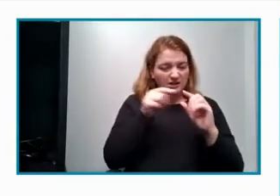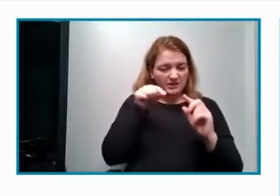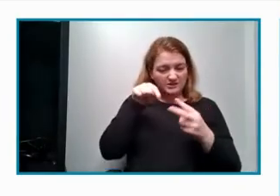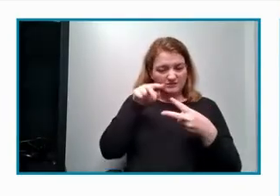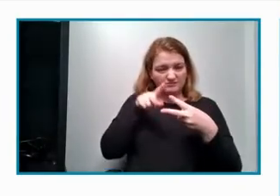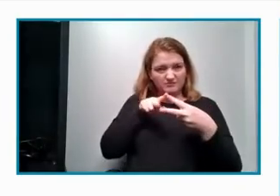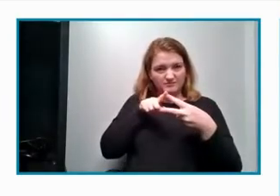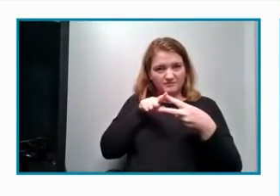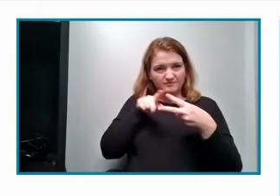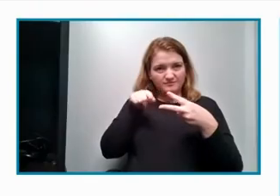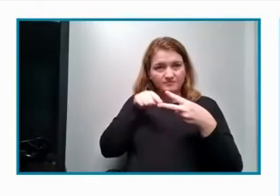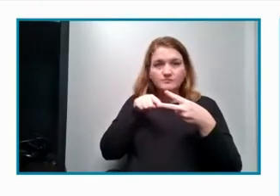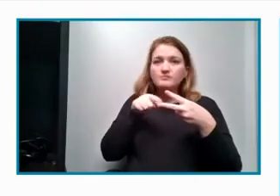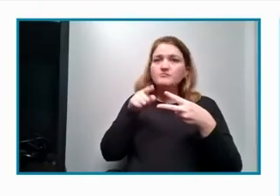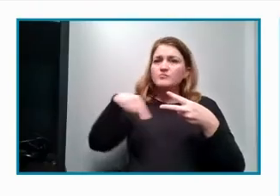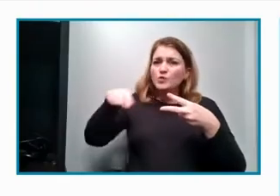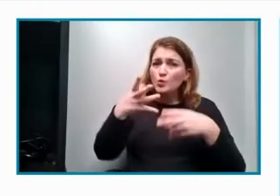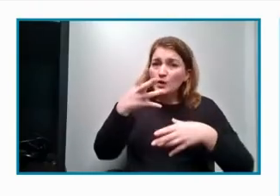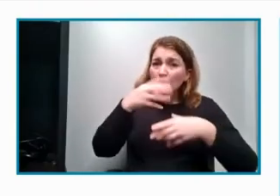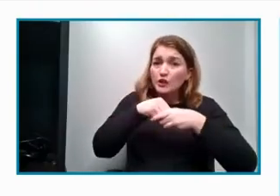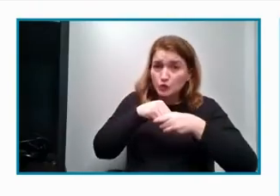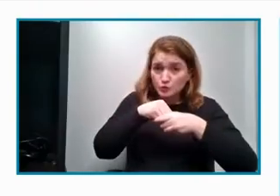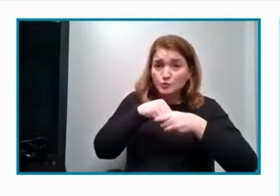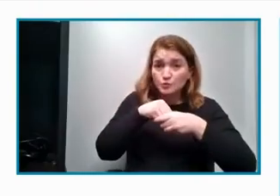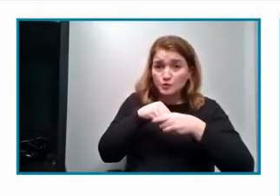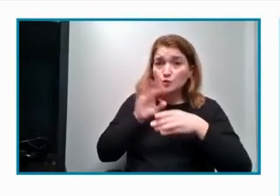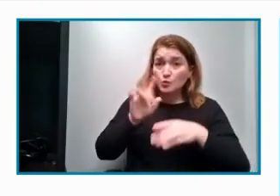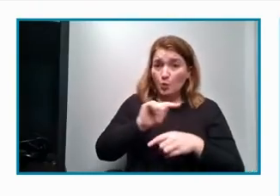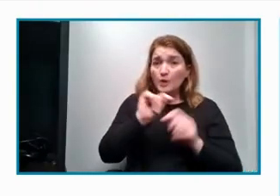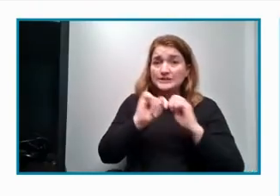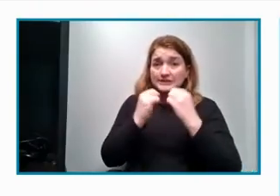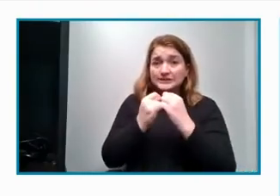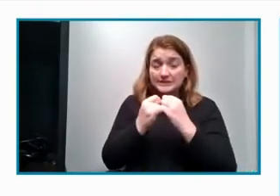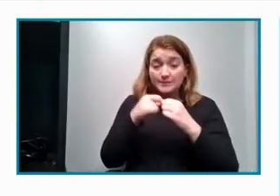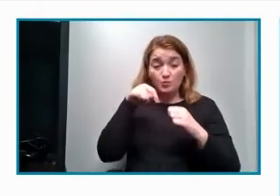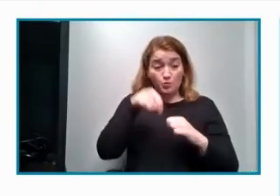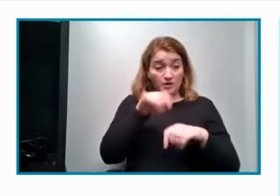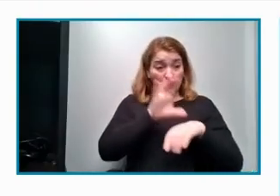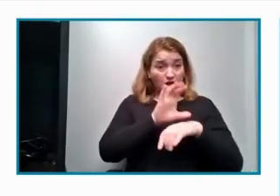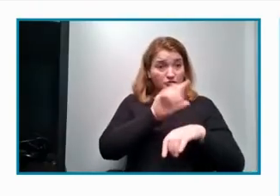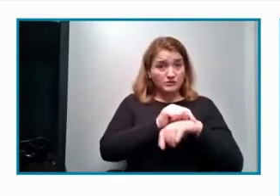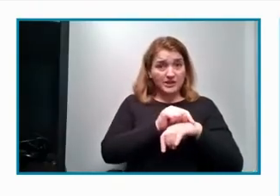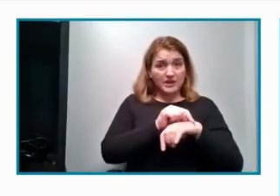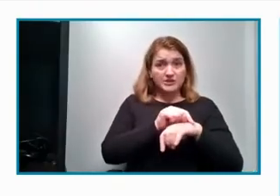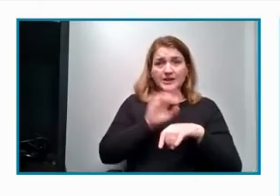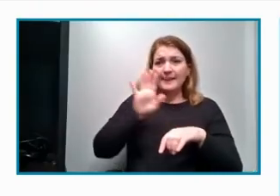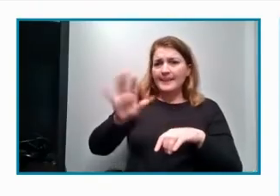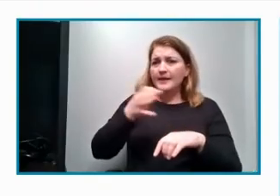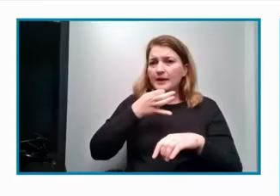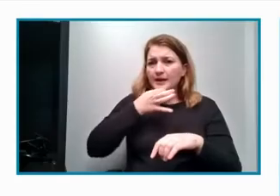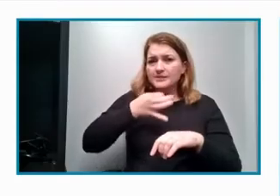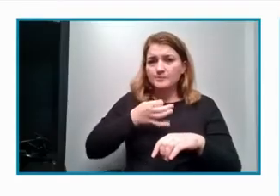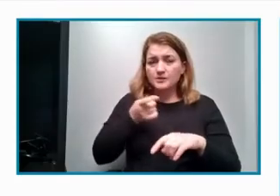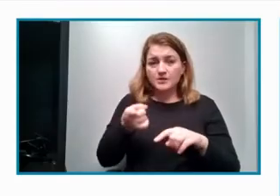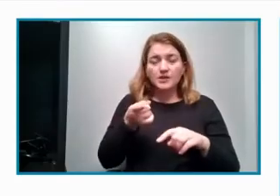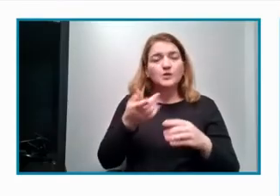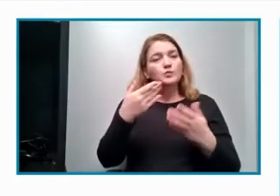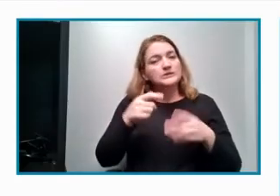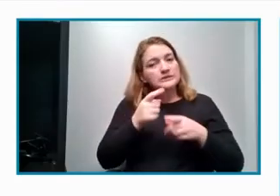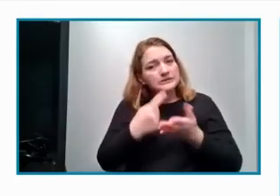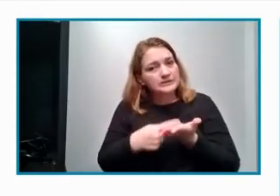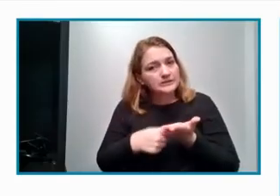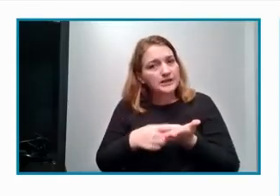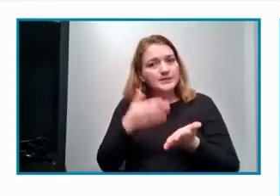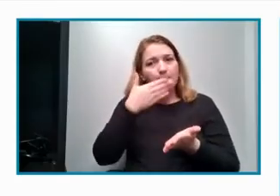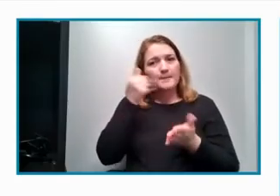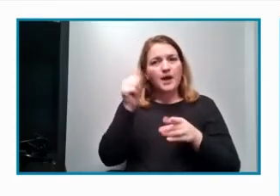team members in your MEL consultations who have unique expertise. And as we're talking about some of those best practices and